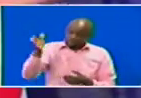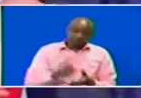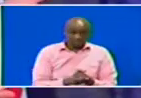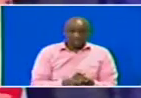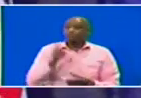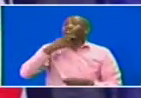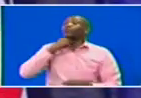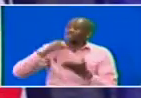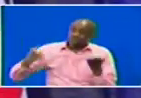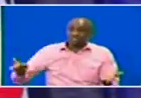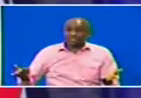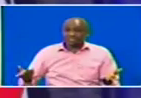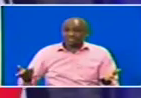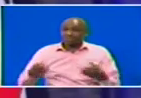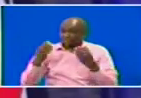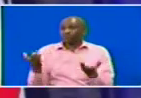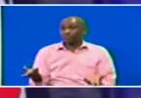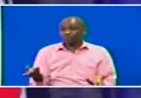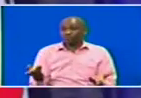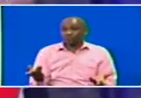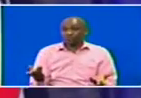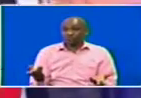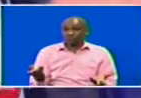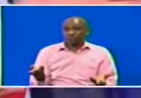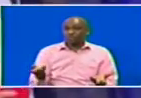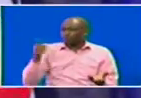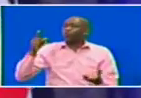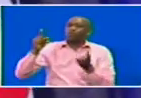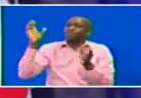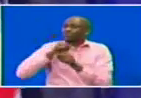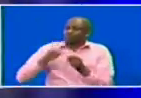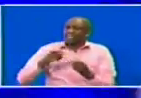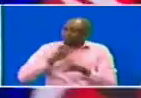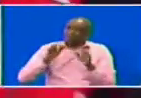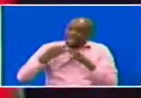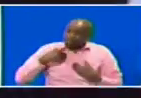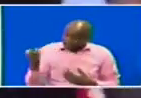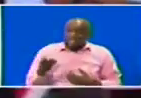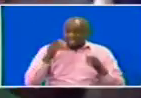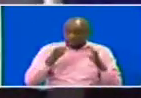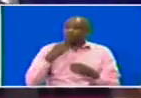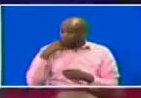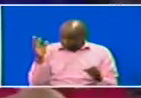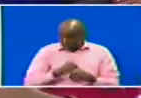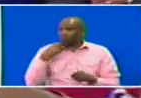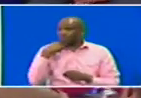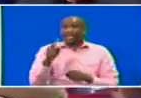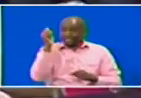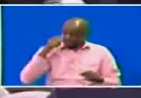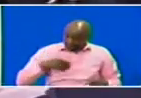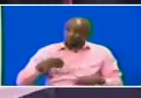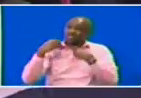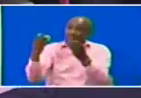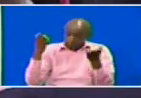Ni nini unataka? Sema. Eh. Eh. Ni nini umekosa? Na kama umekosa, ambia wa Kenya ile umekosa